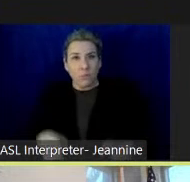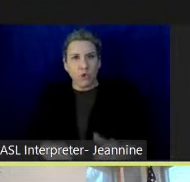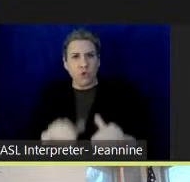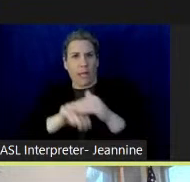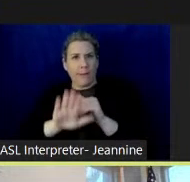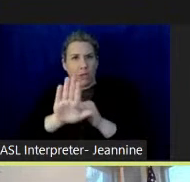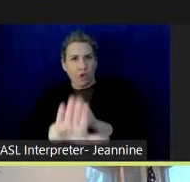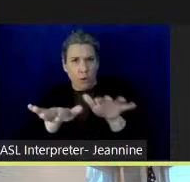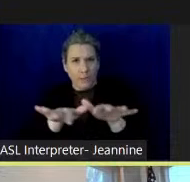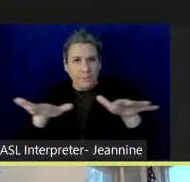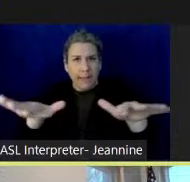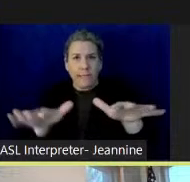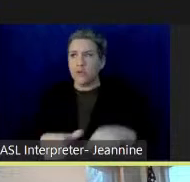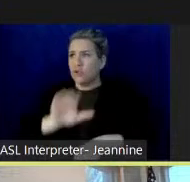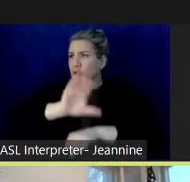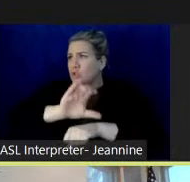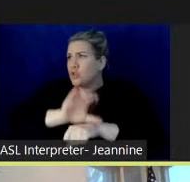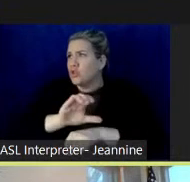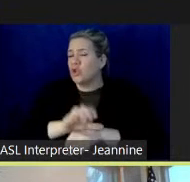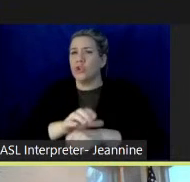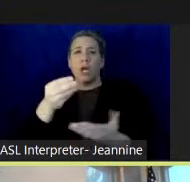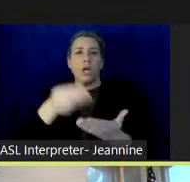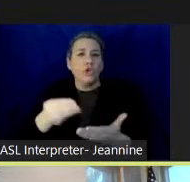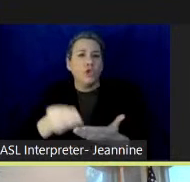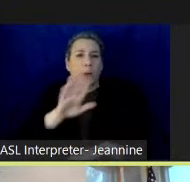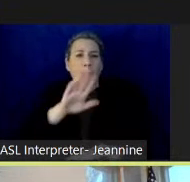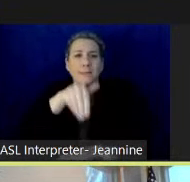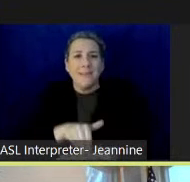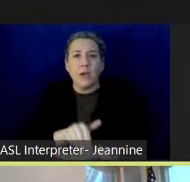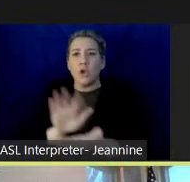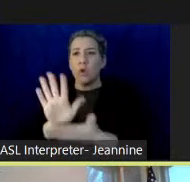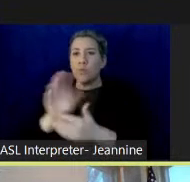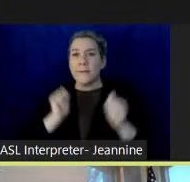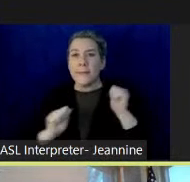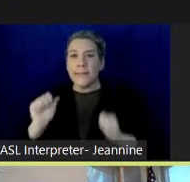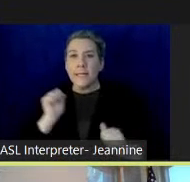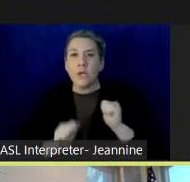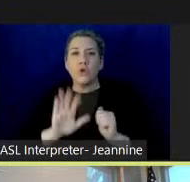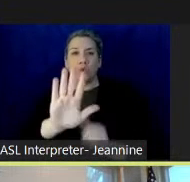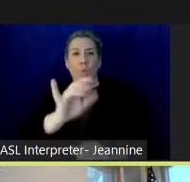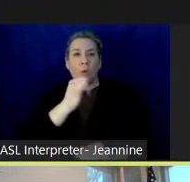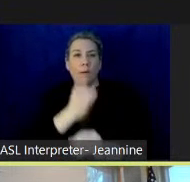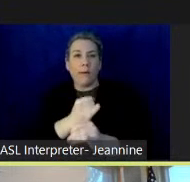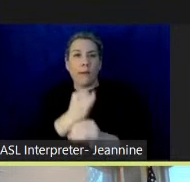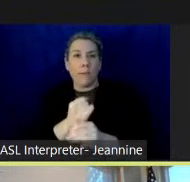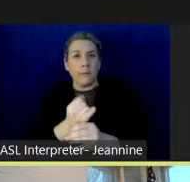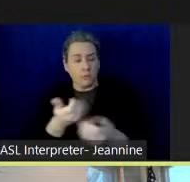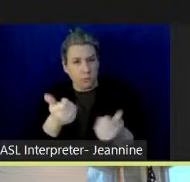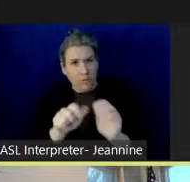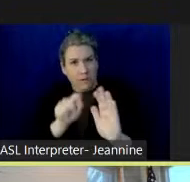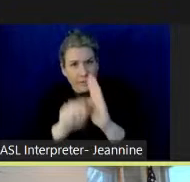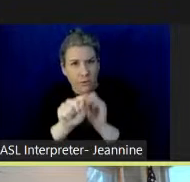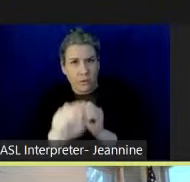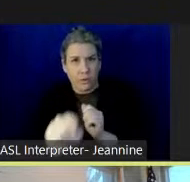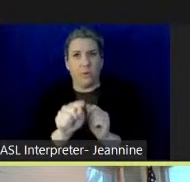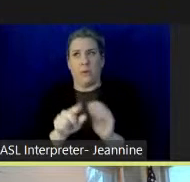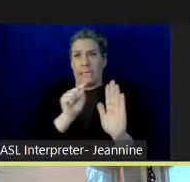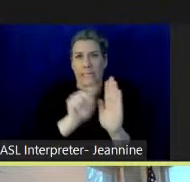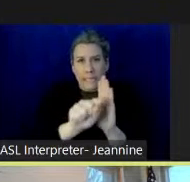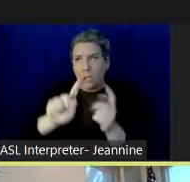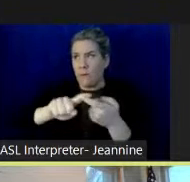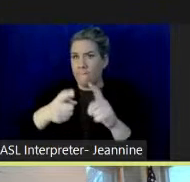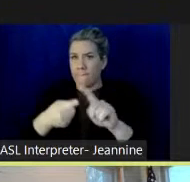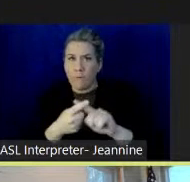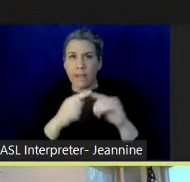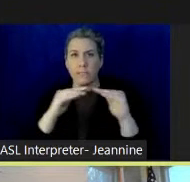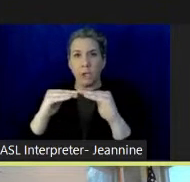place of worship, your shopping center, the movie theater you're in, your campus, and has attempted to take your life and the lives of your friends and your colleagues.